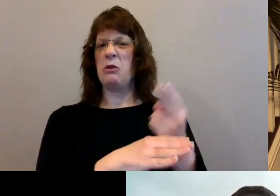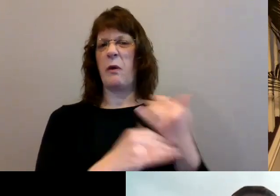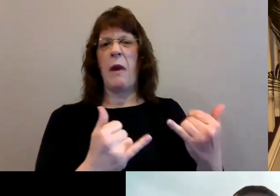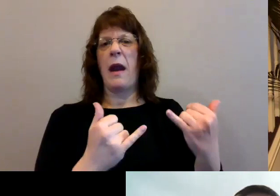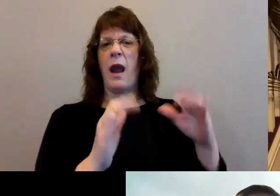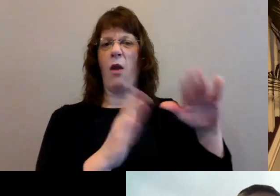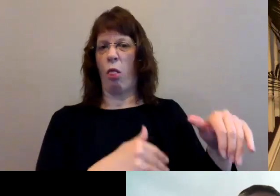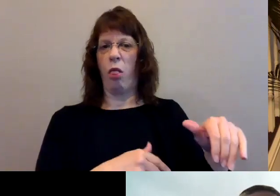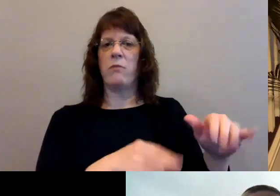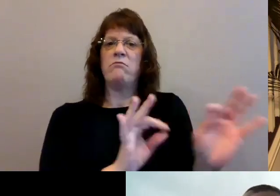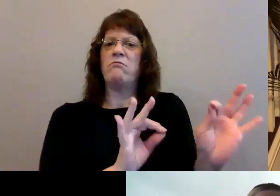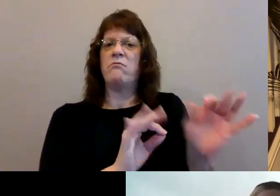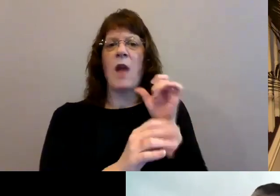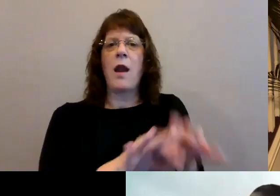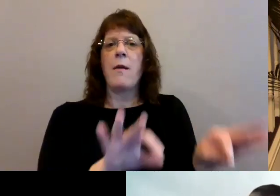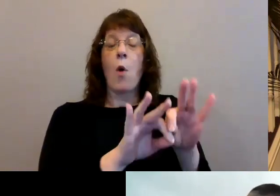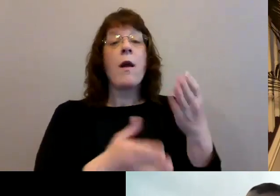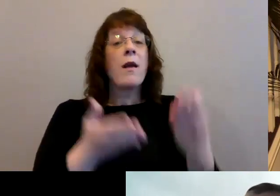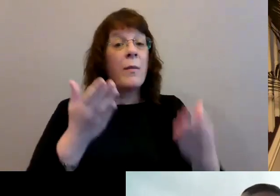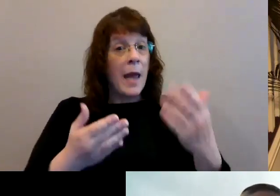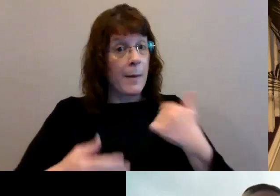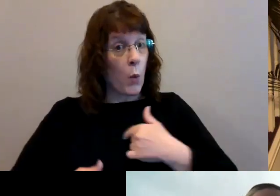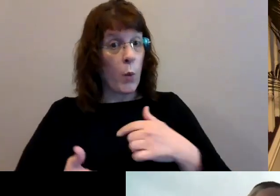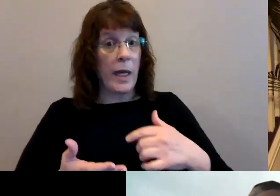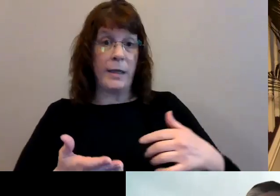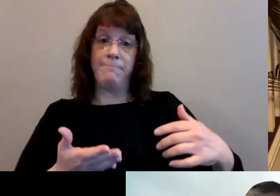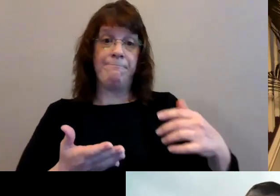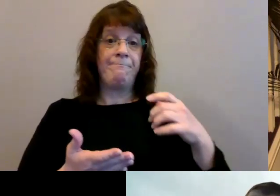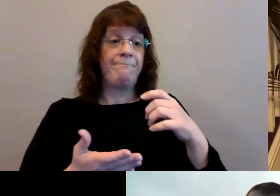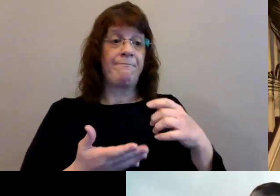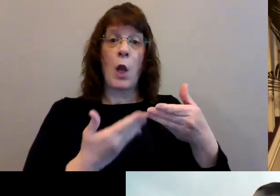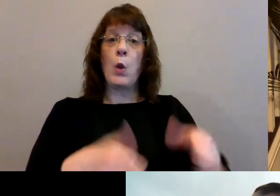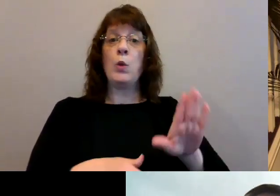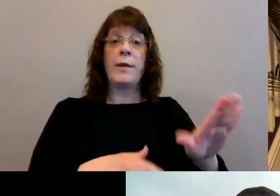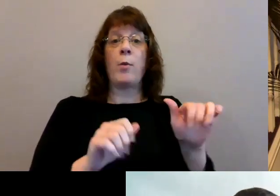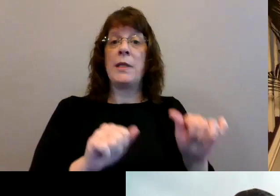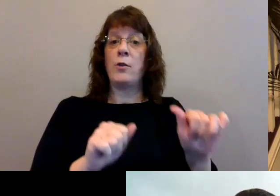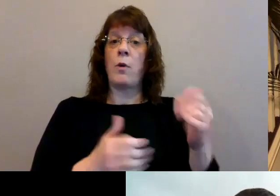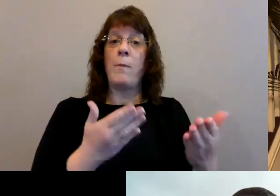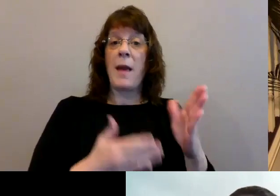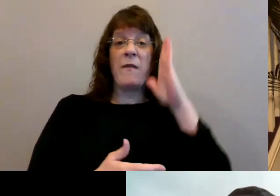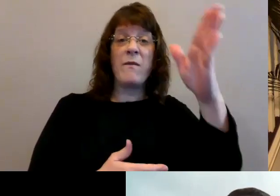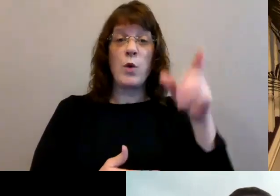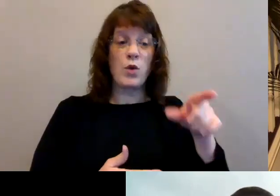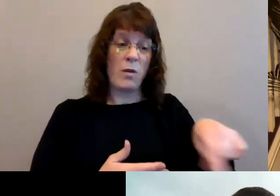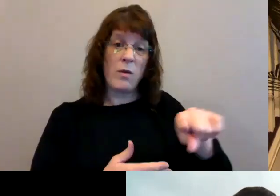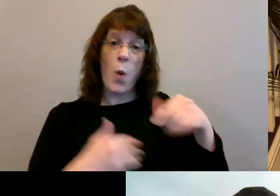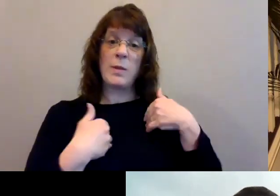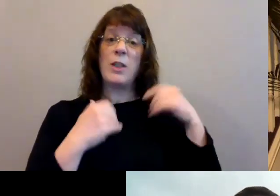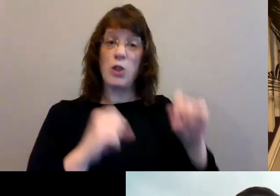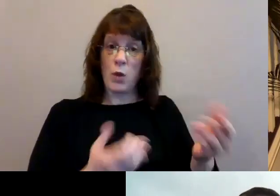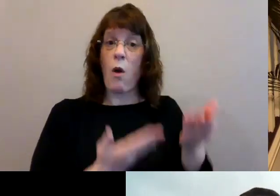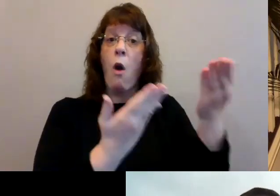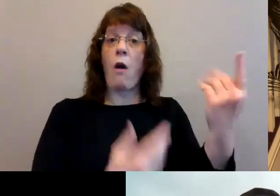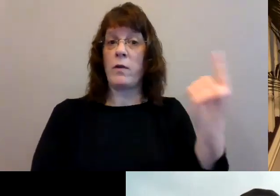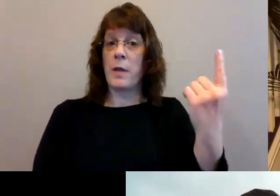might lose the potential that these species might offer in the future. So that's one view. Another view is that